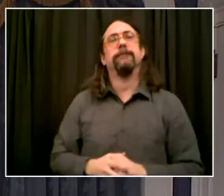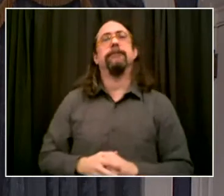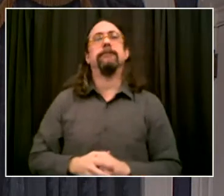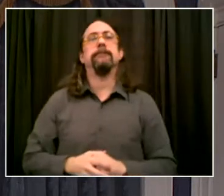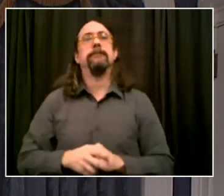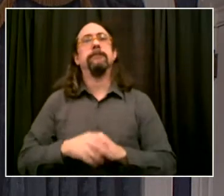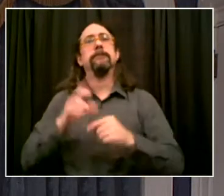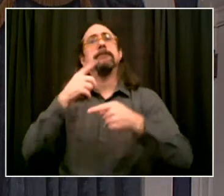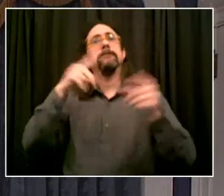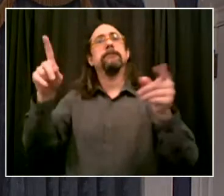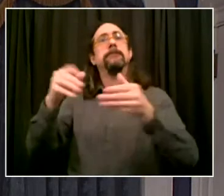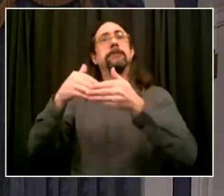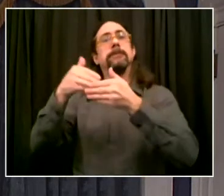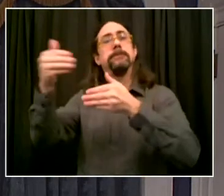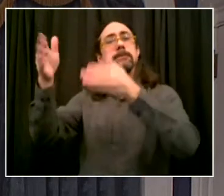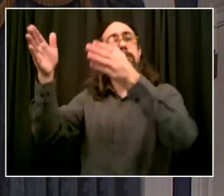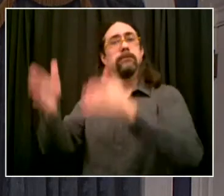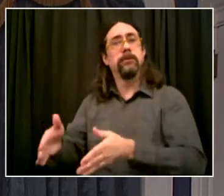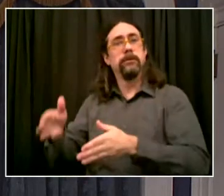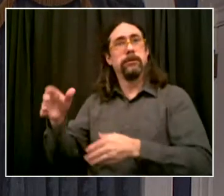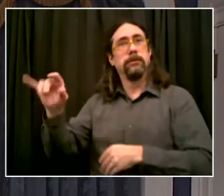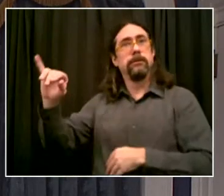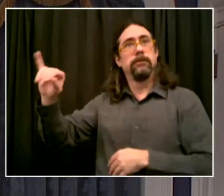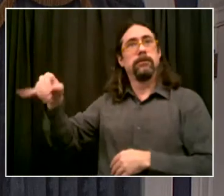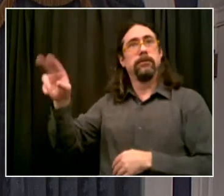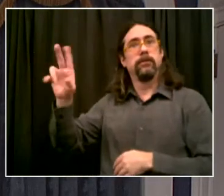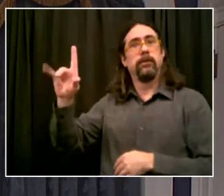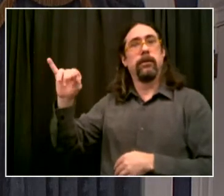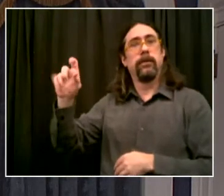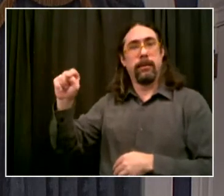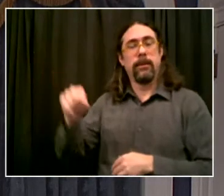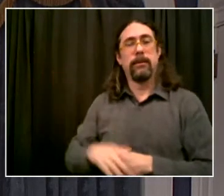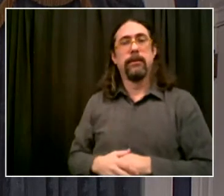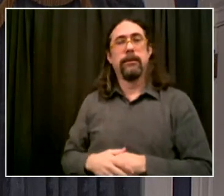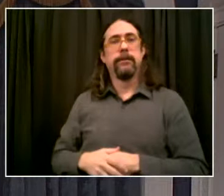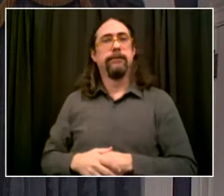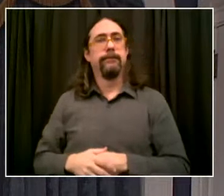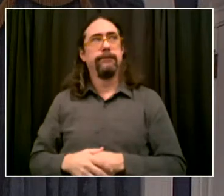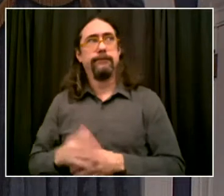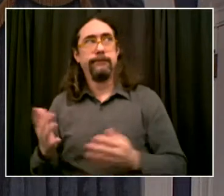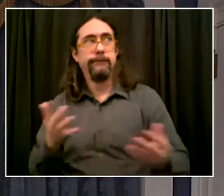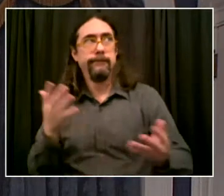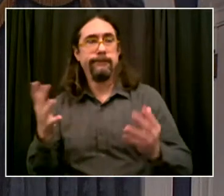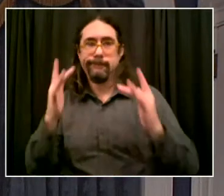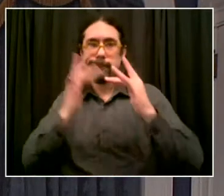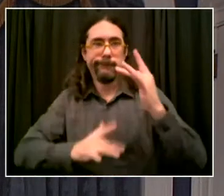We can go back to Juliet. All right, come back. The next we'll do Michael Garland from the Daily News.